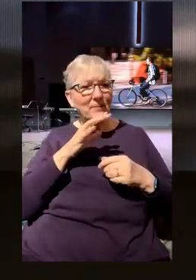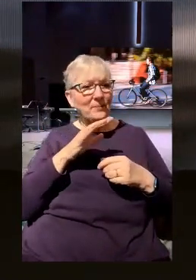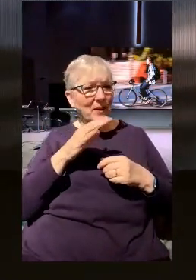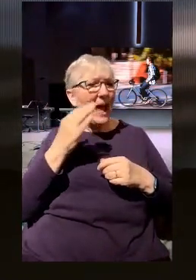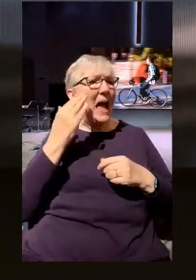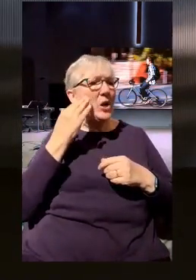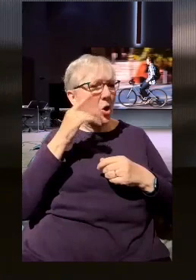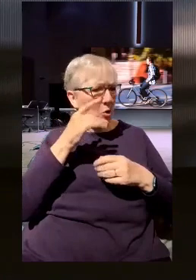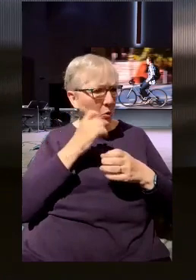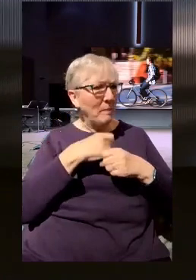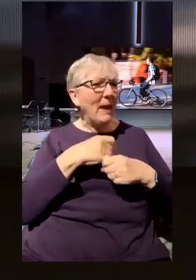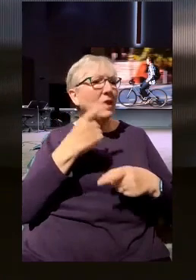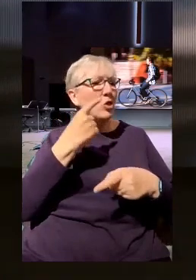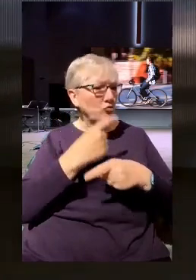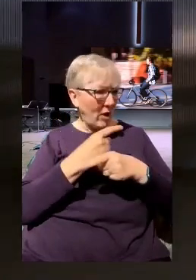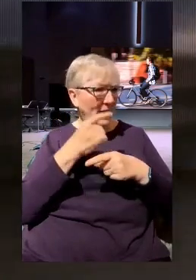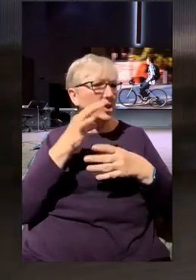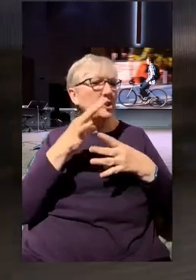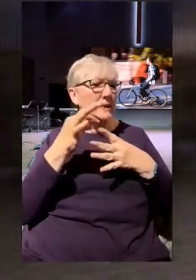choice.